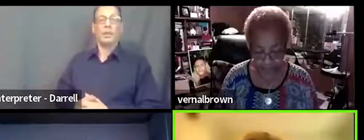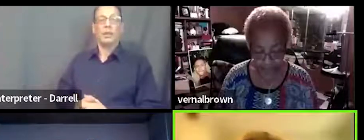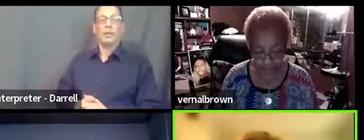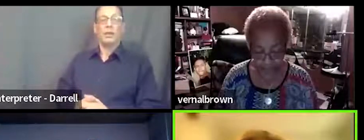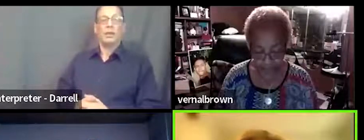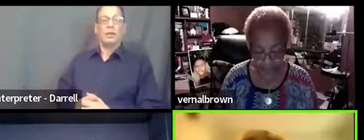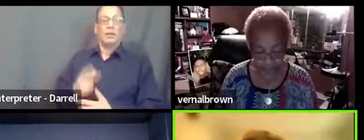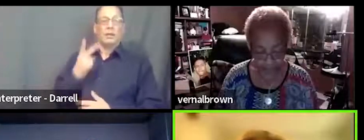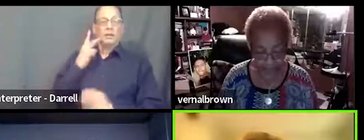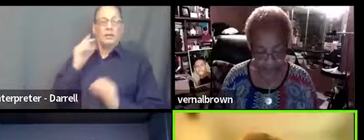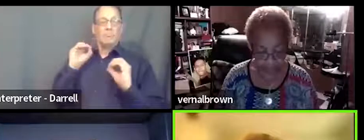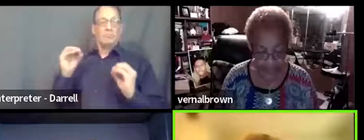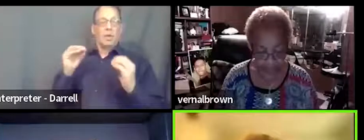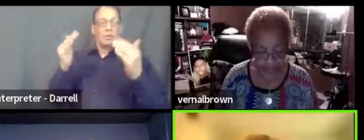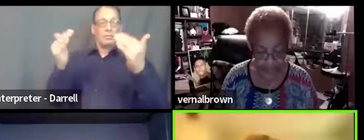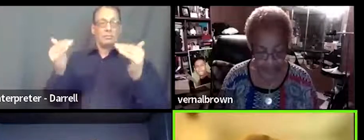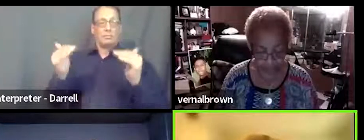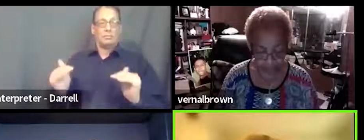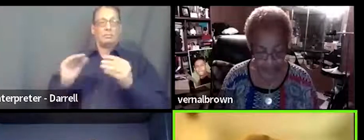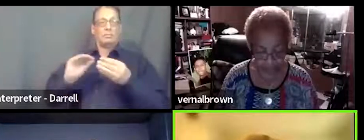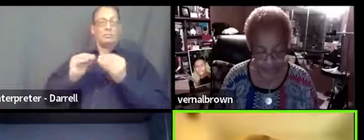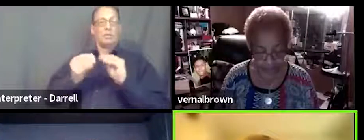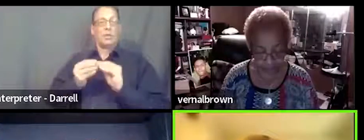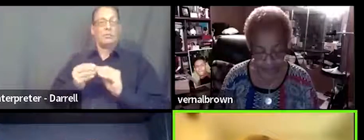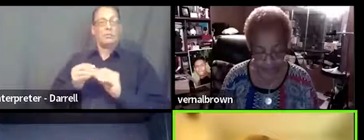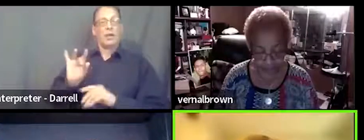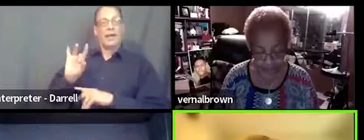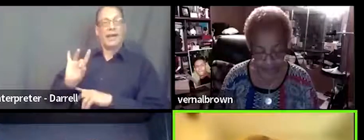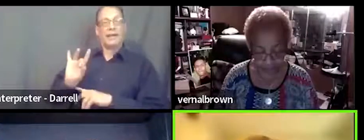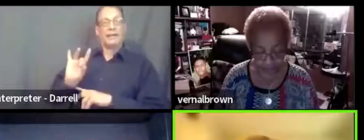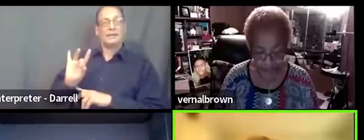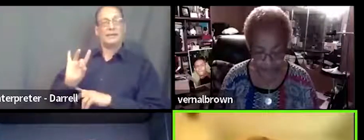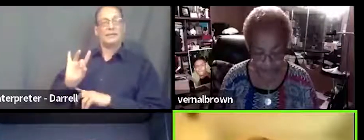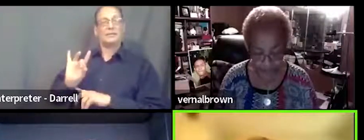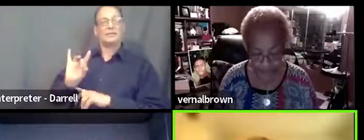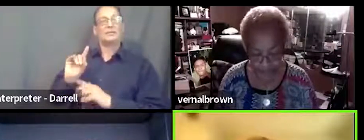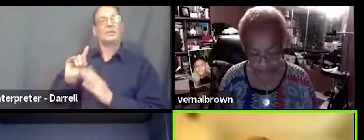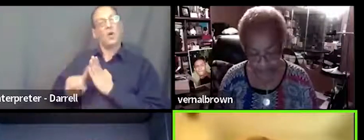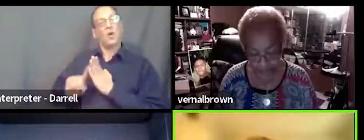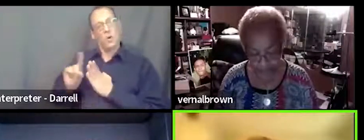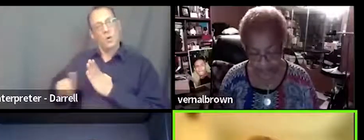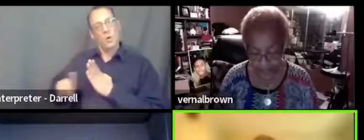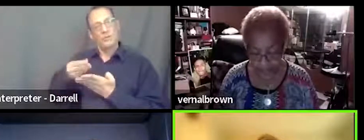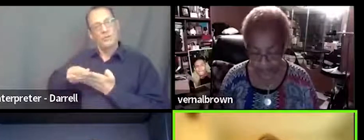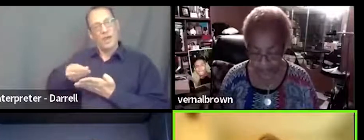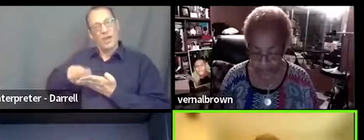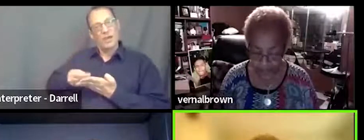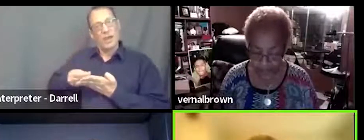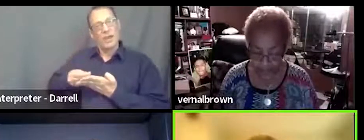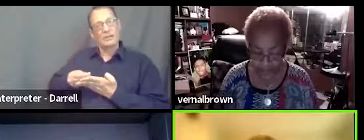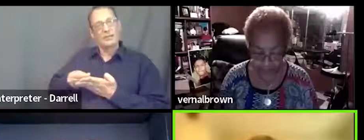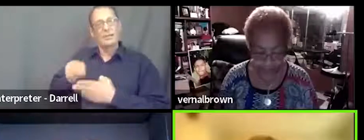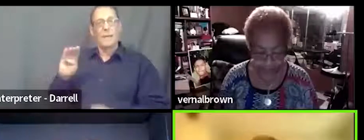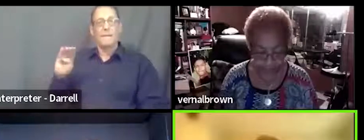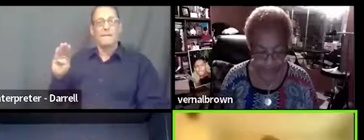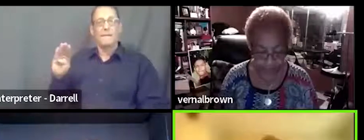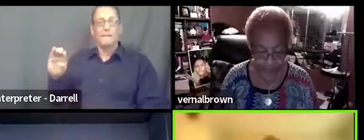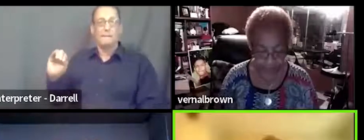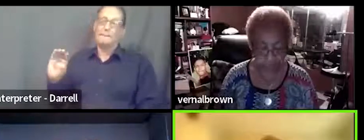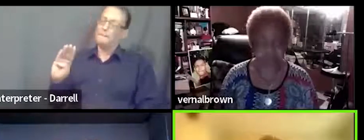Seeing none, we can move on to item number 8, which is a report of the Audit, Finance, and Administration Committee, and Commissioner Beach will provide